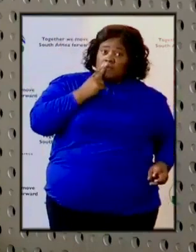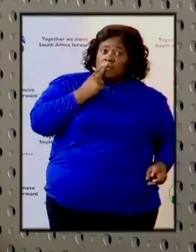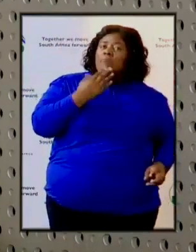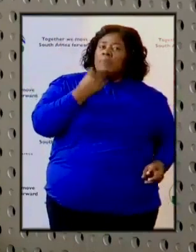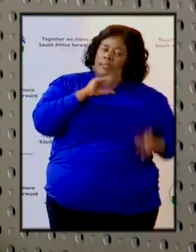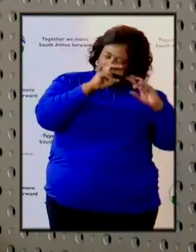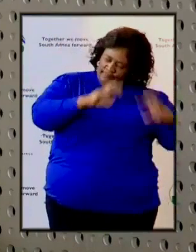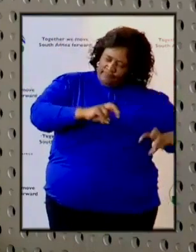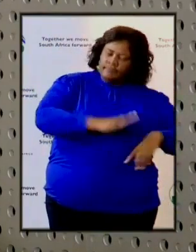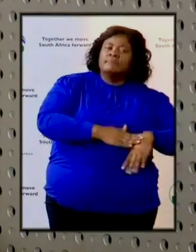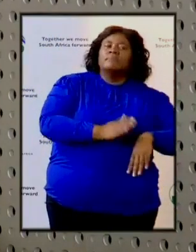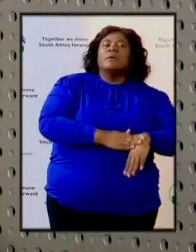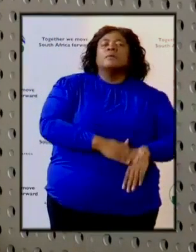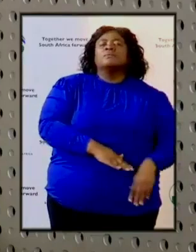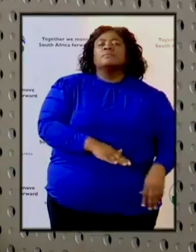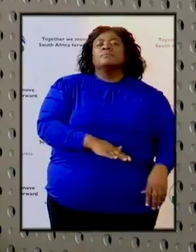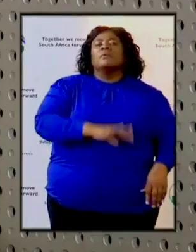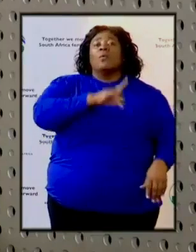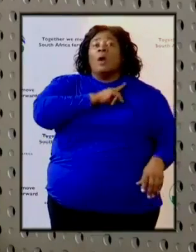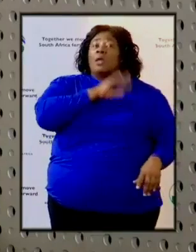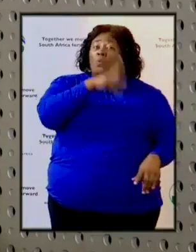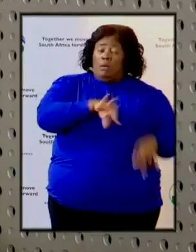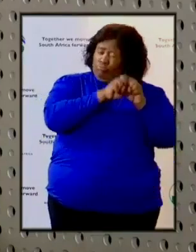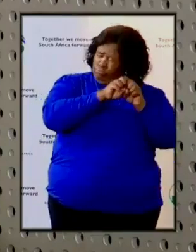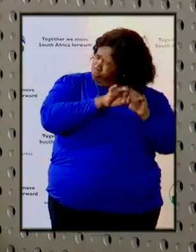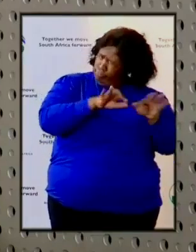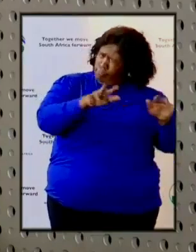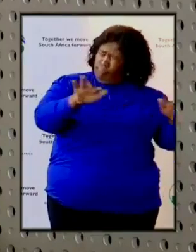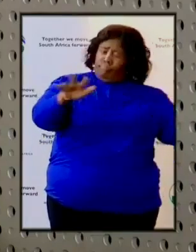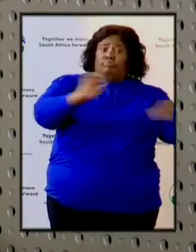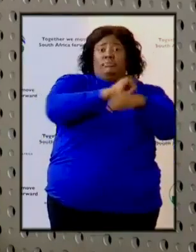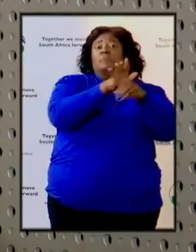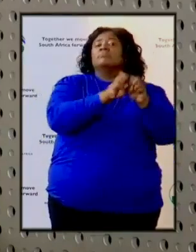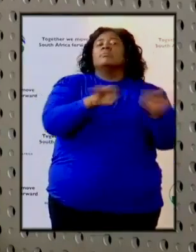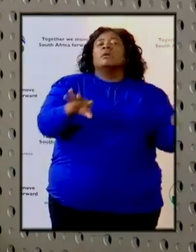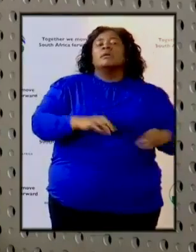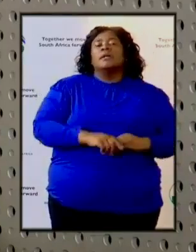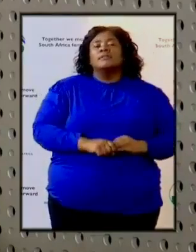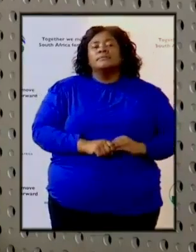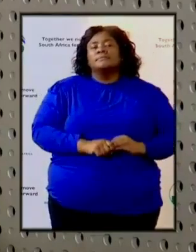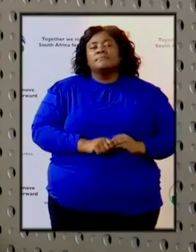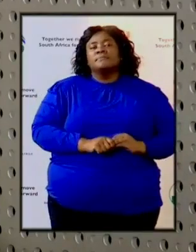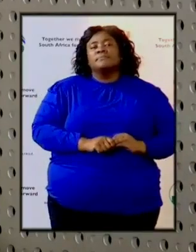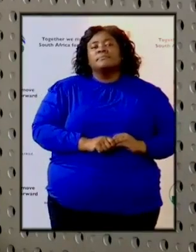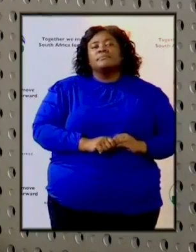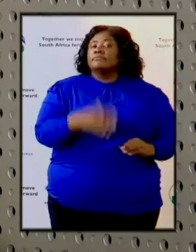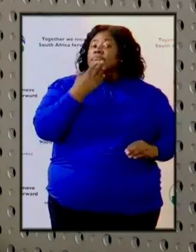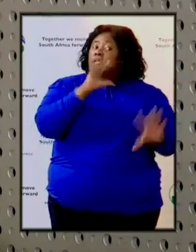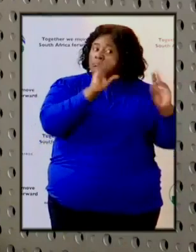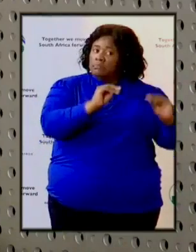niyibhekisise kakhulu. Izobhebhethekisa kakhulu igciwane. Ake